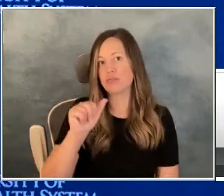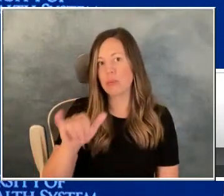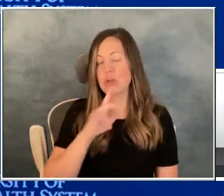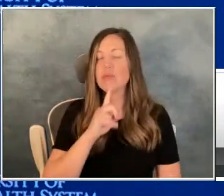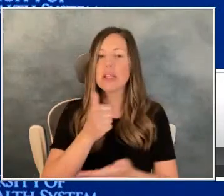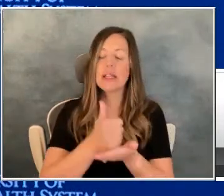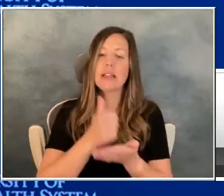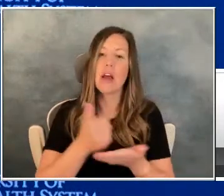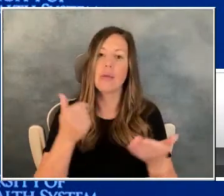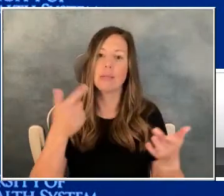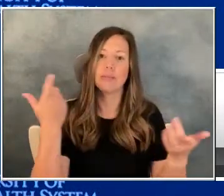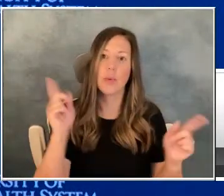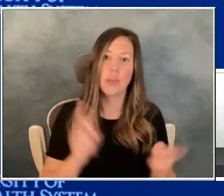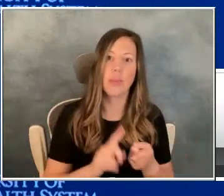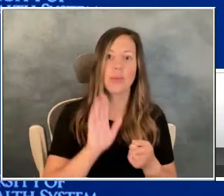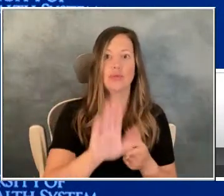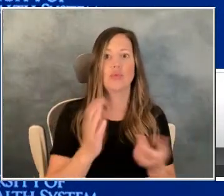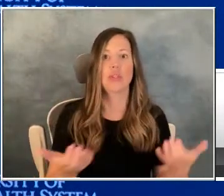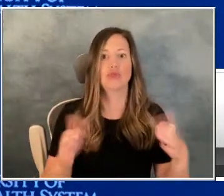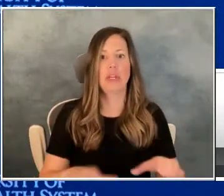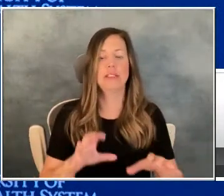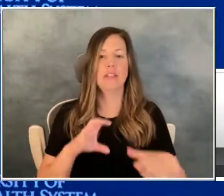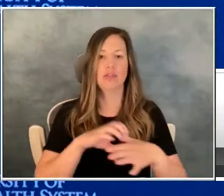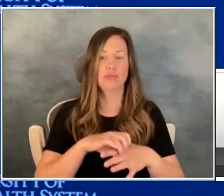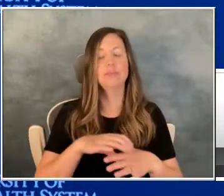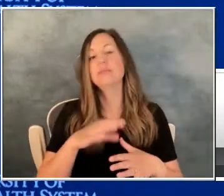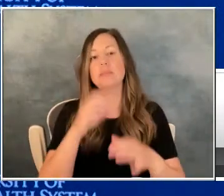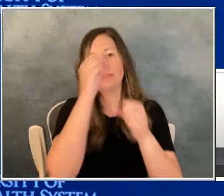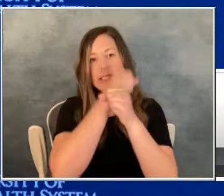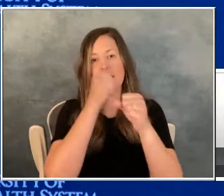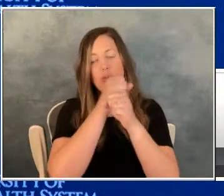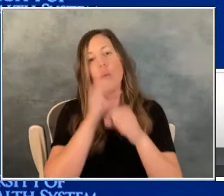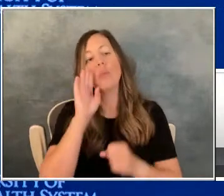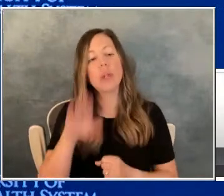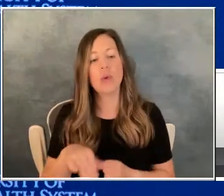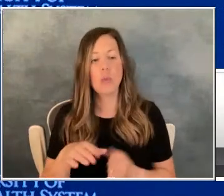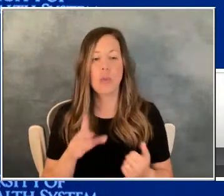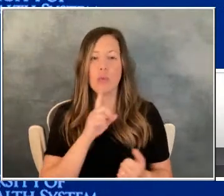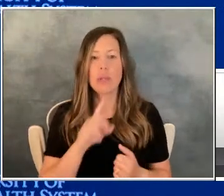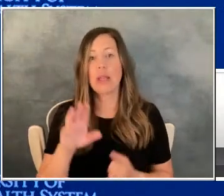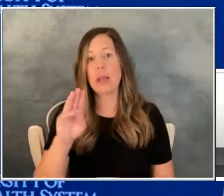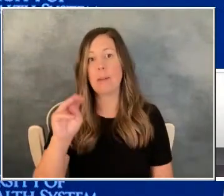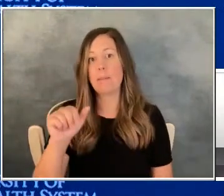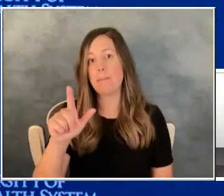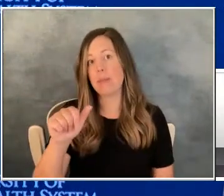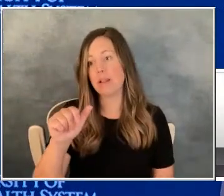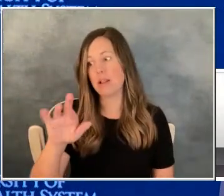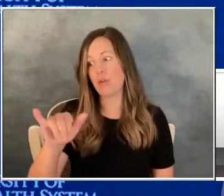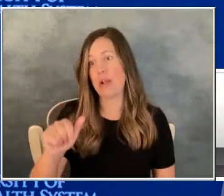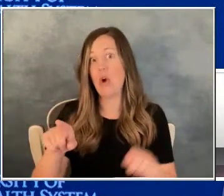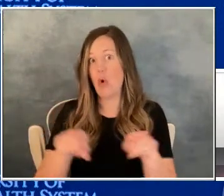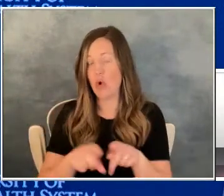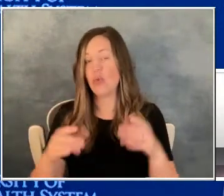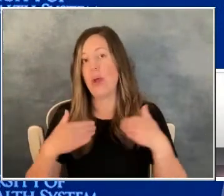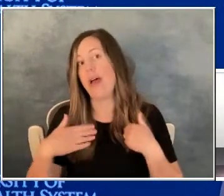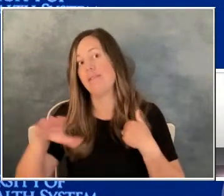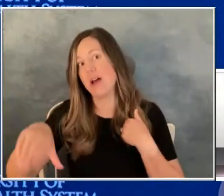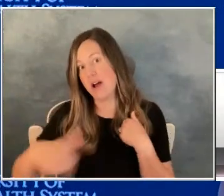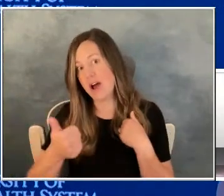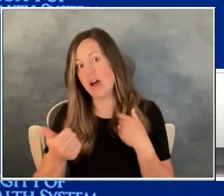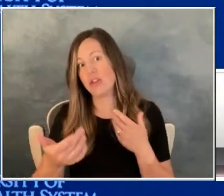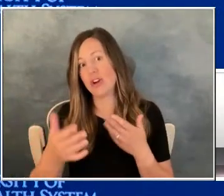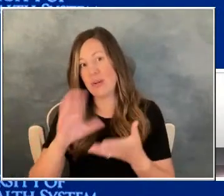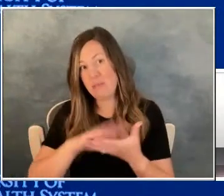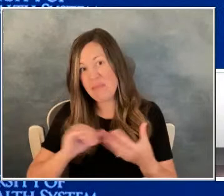chance of getting bit by mosquitoes. We know that other than malaria, we do have other bacteria